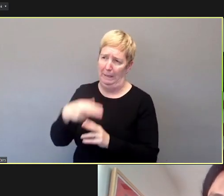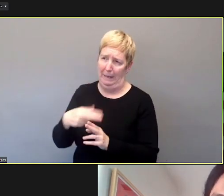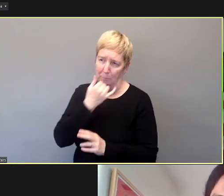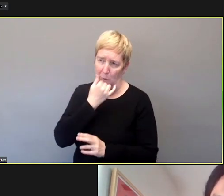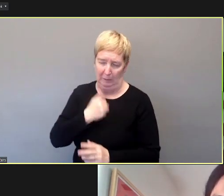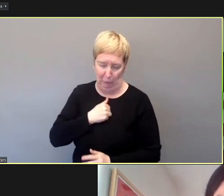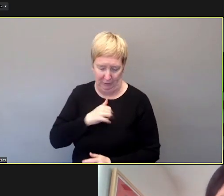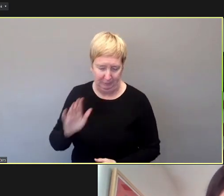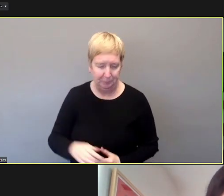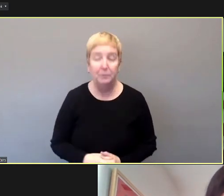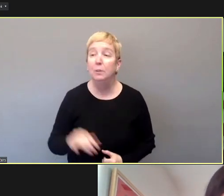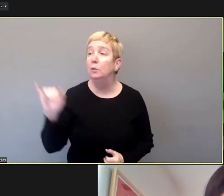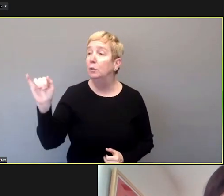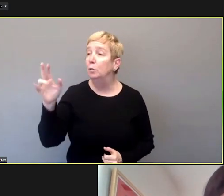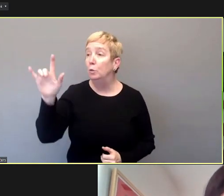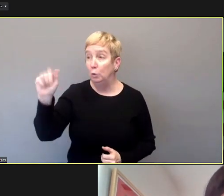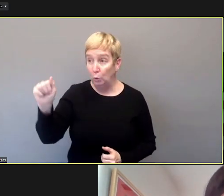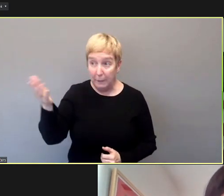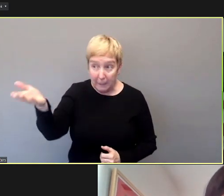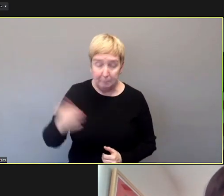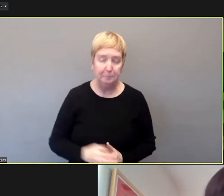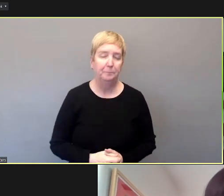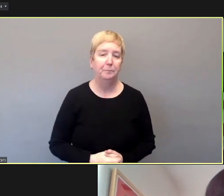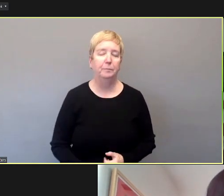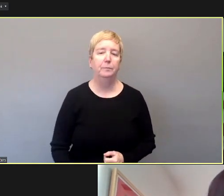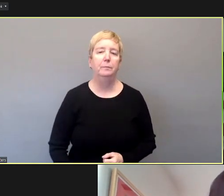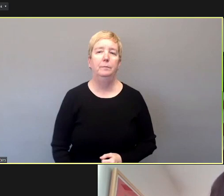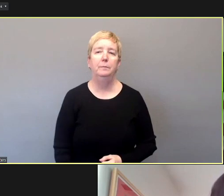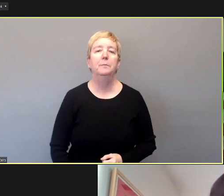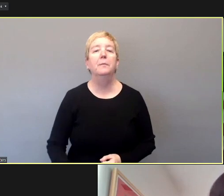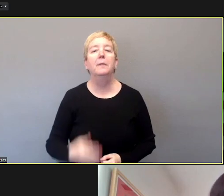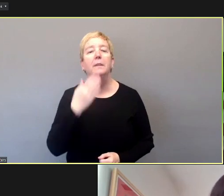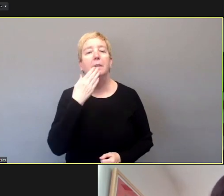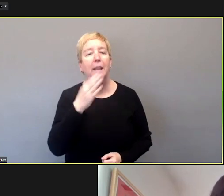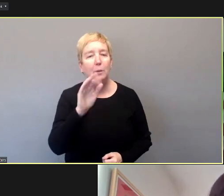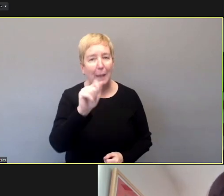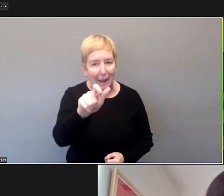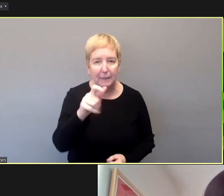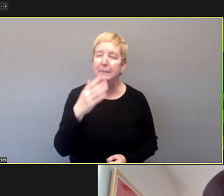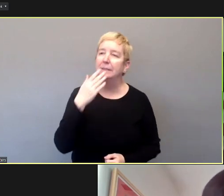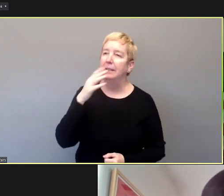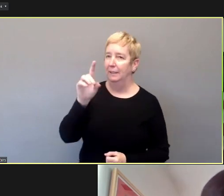ahead, please. Thanks, Alex. Thank you, Dr. Grace.